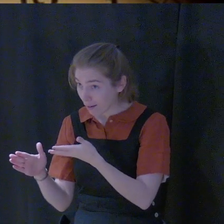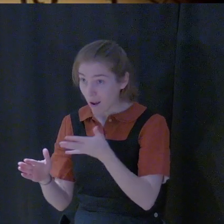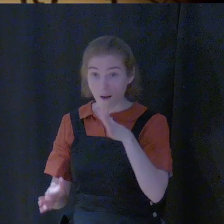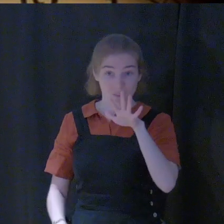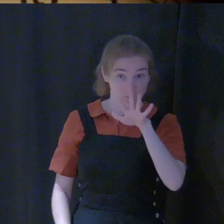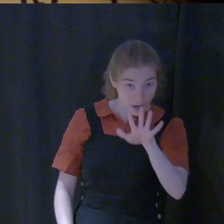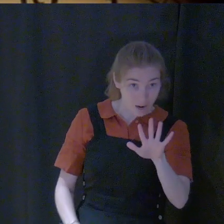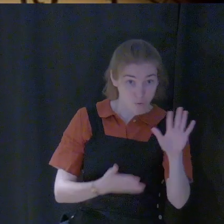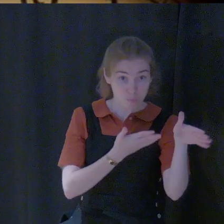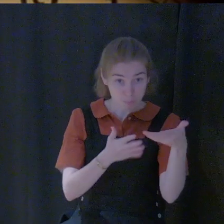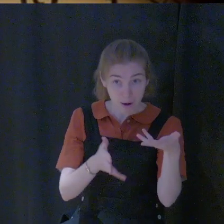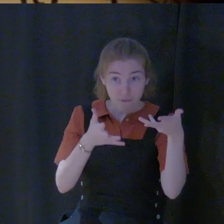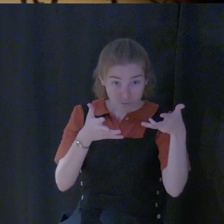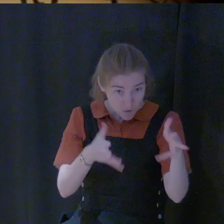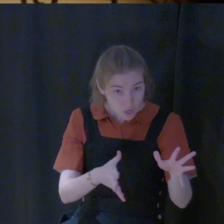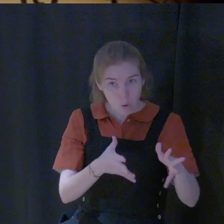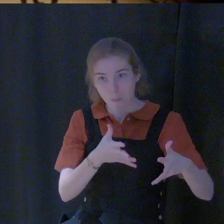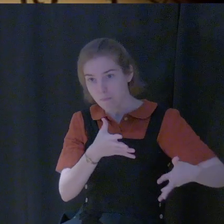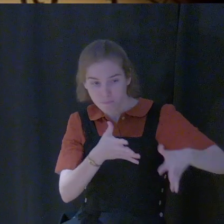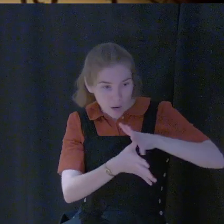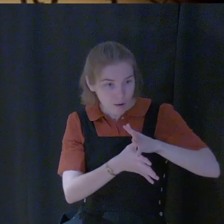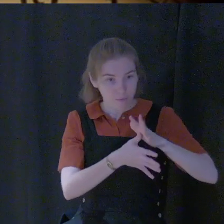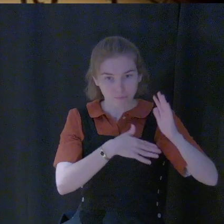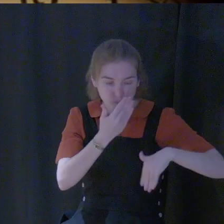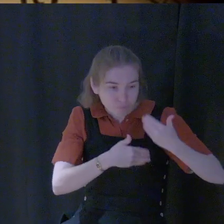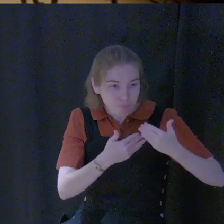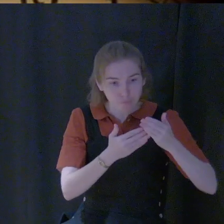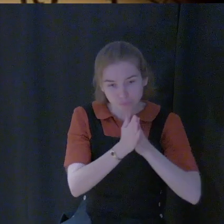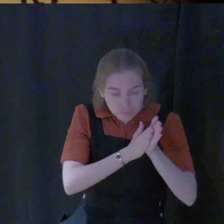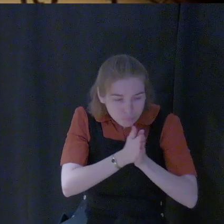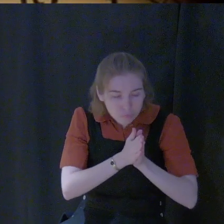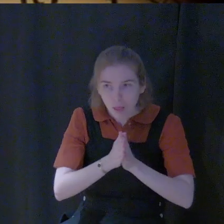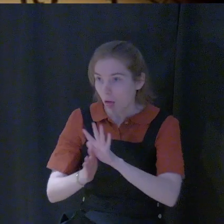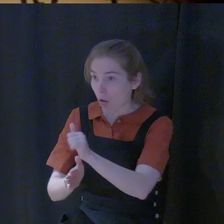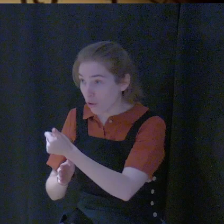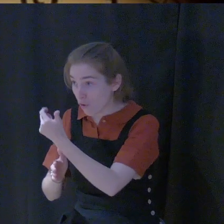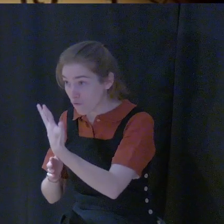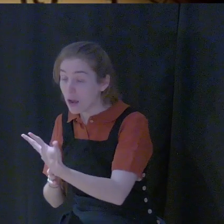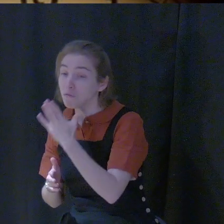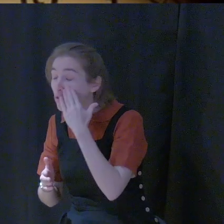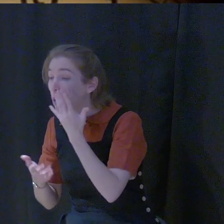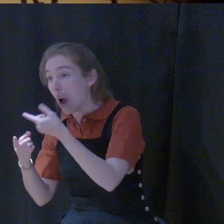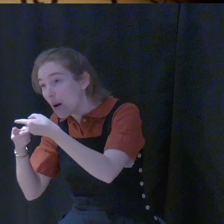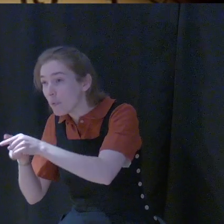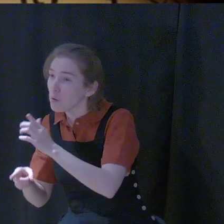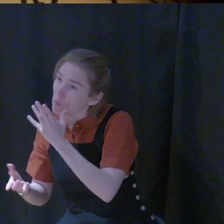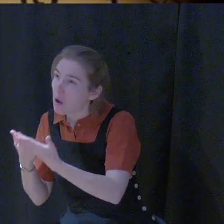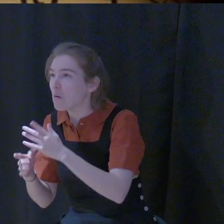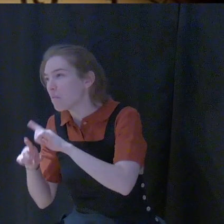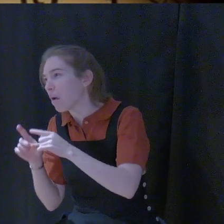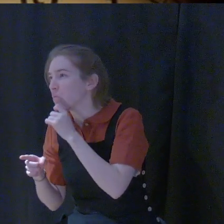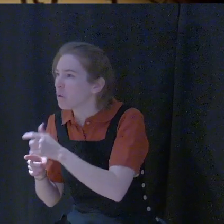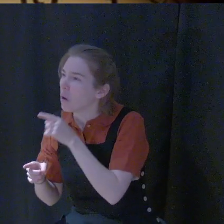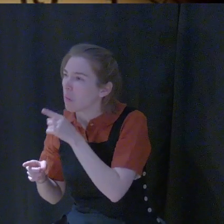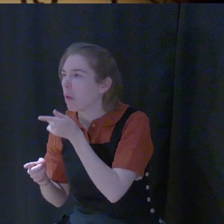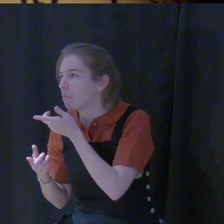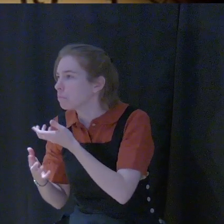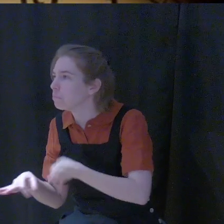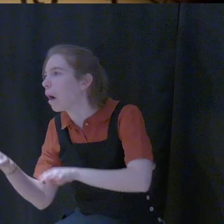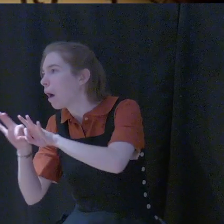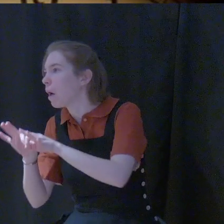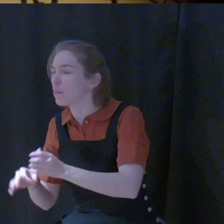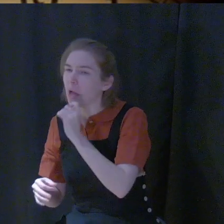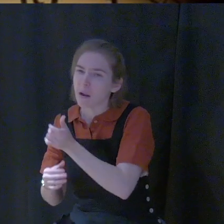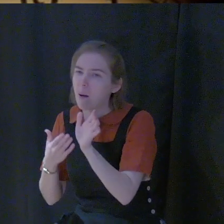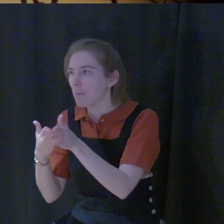5 were prepared and made it a priority to be prepared, and the other 5, they knew it was going to happen, but they didn't really, wasn't really a priority because they really